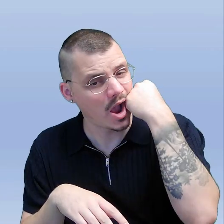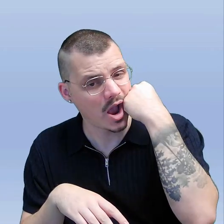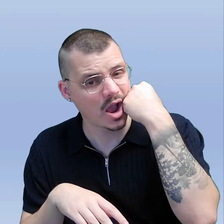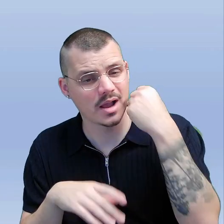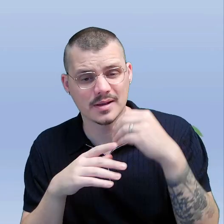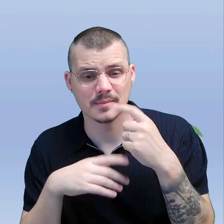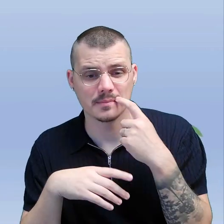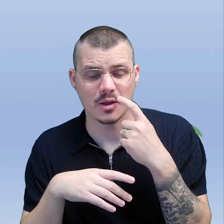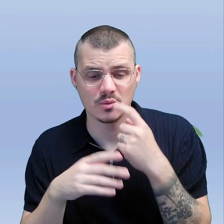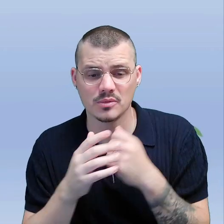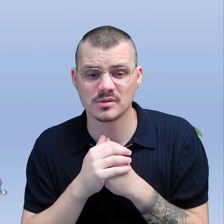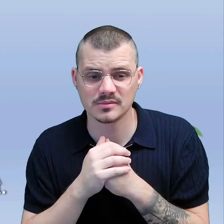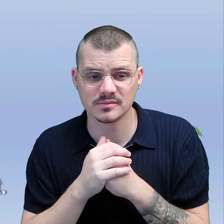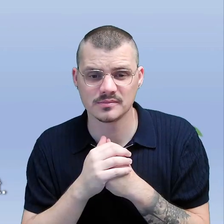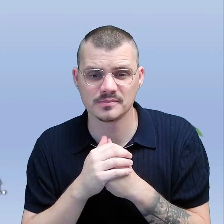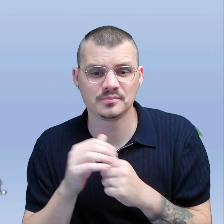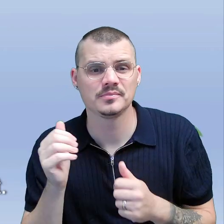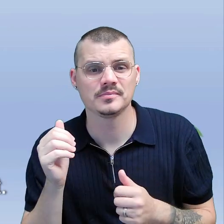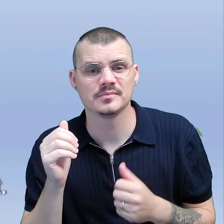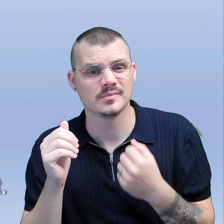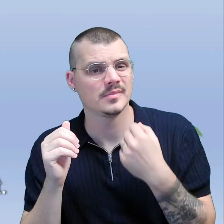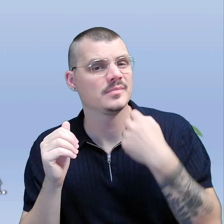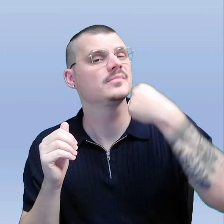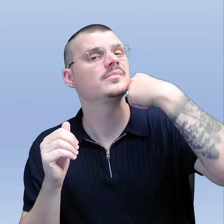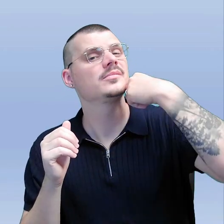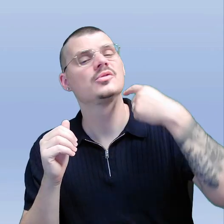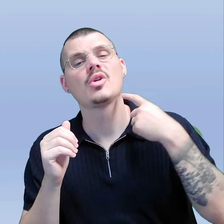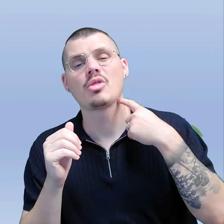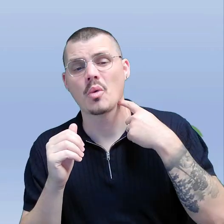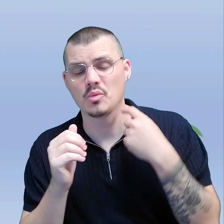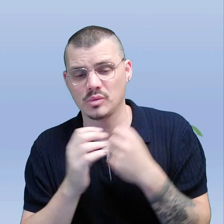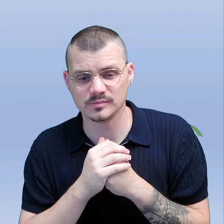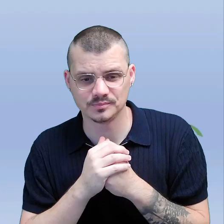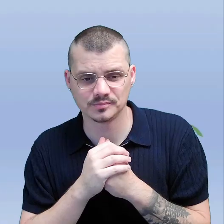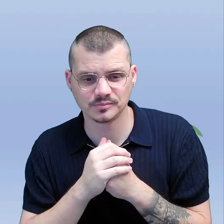mouth and most of the way down their throat.